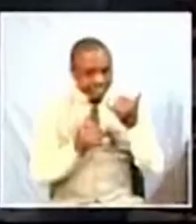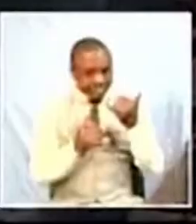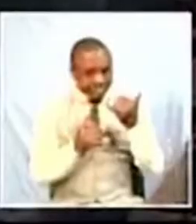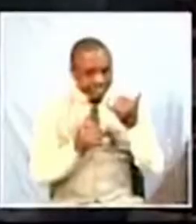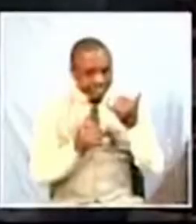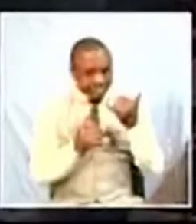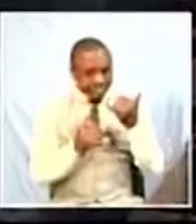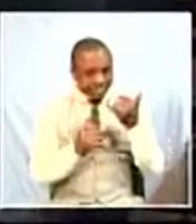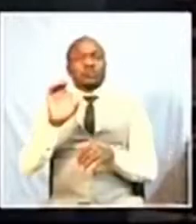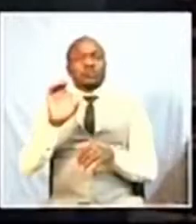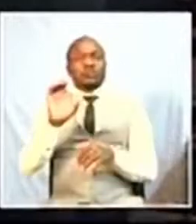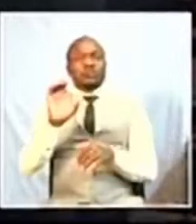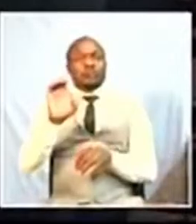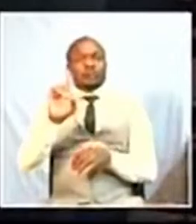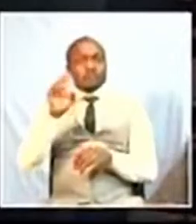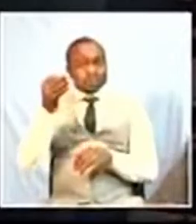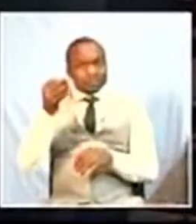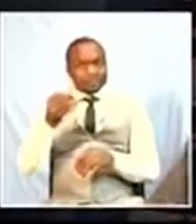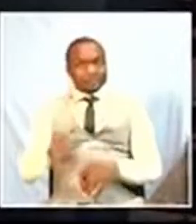CDF,